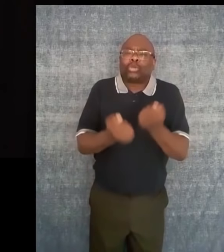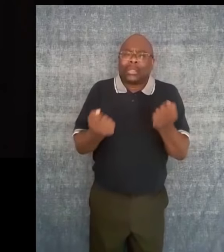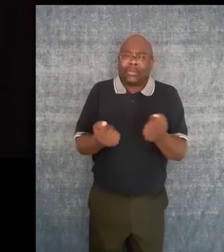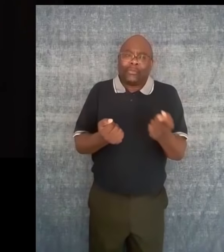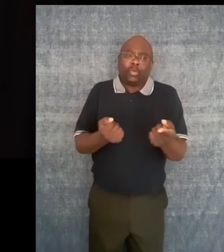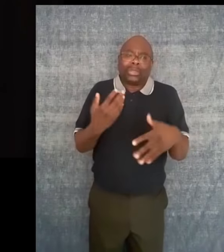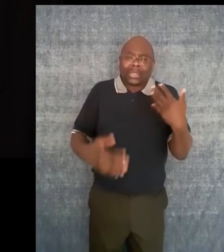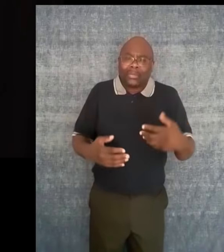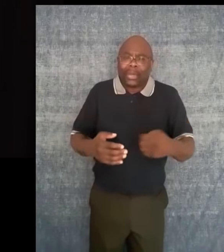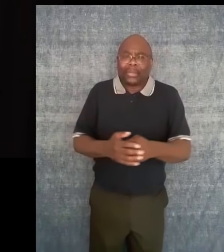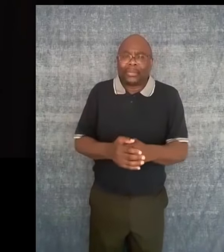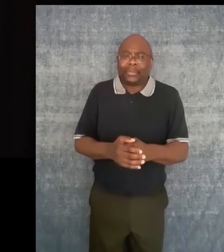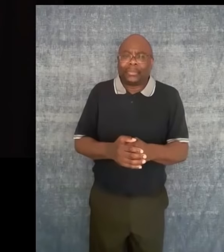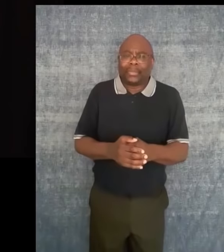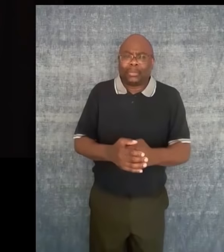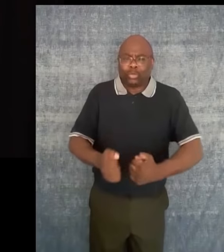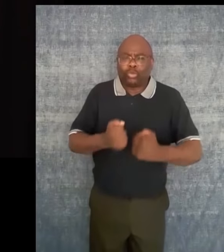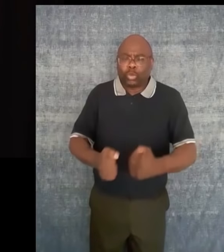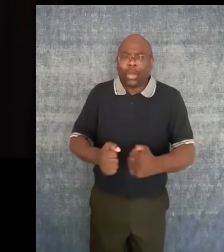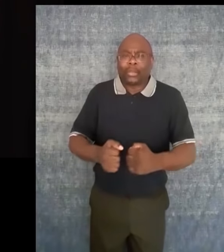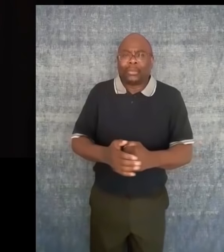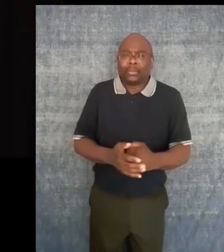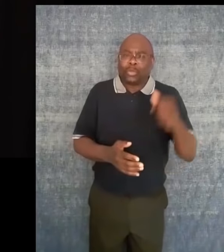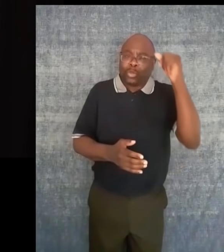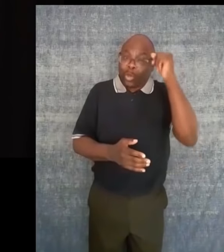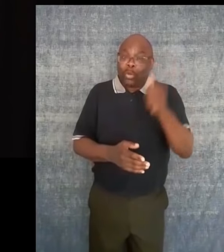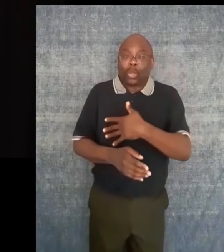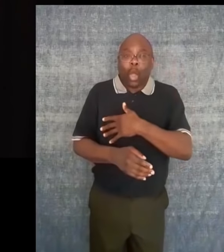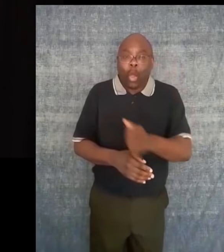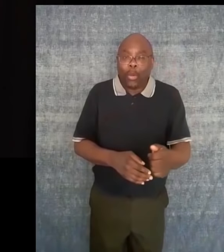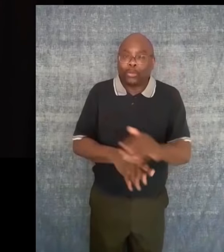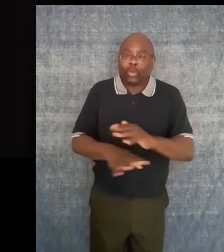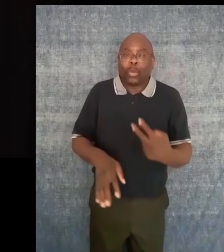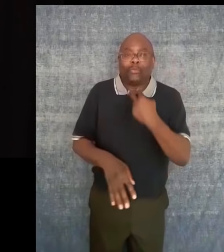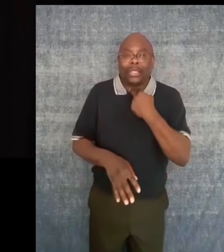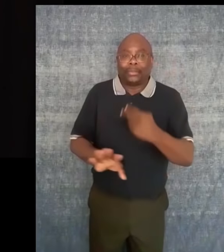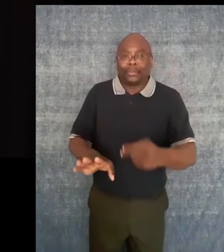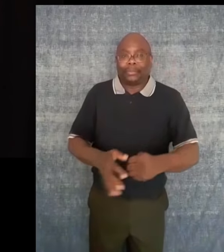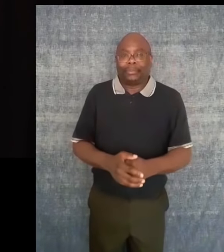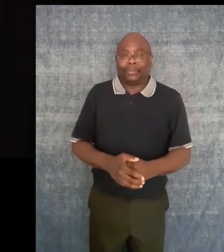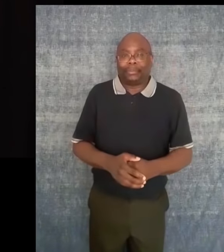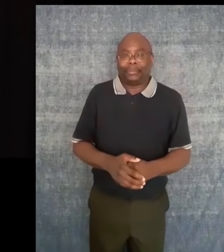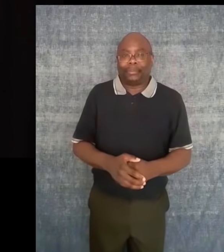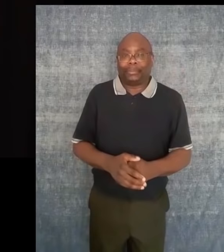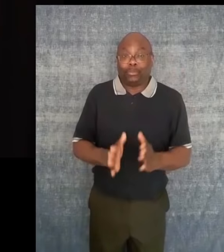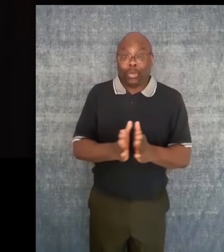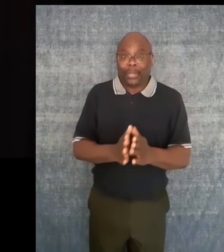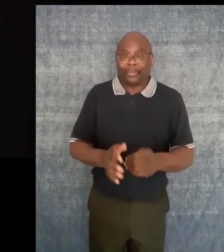the suffering, and let's be steadfast, knowing that our hope is not in vain. Let's